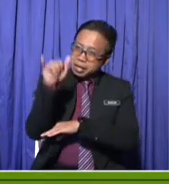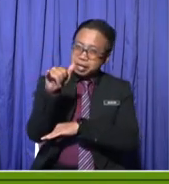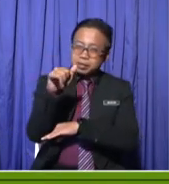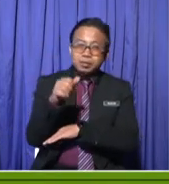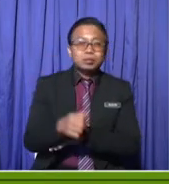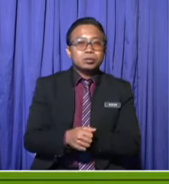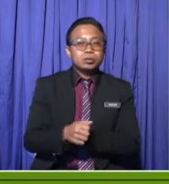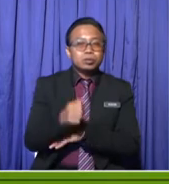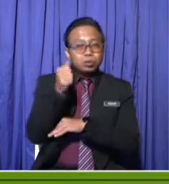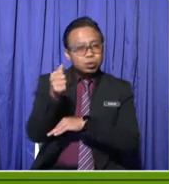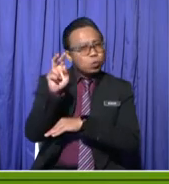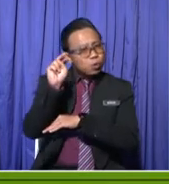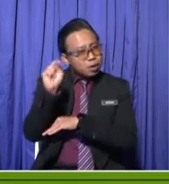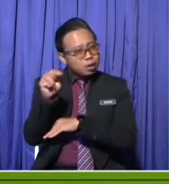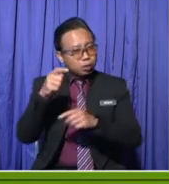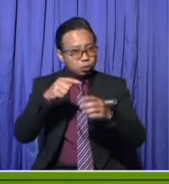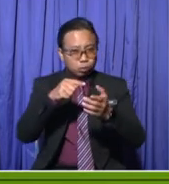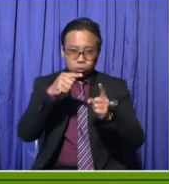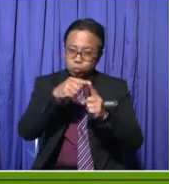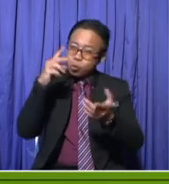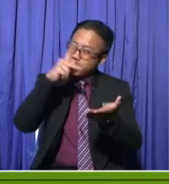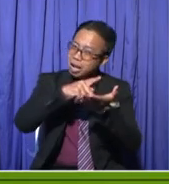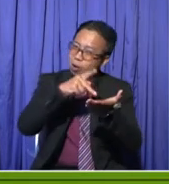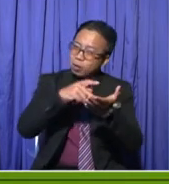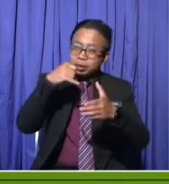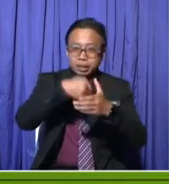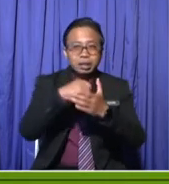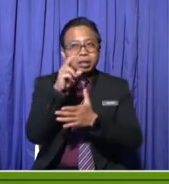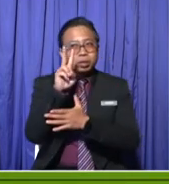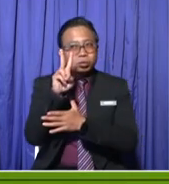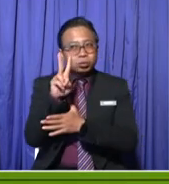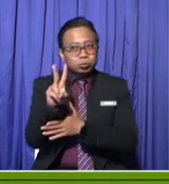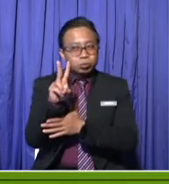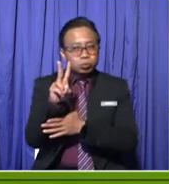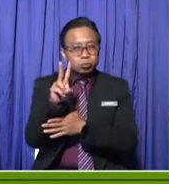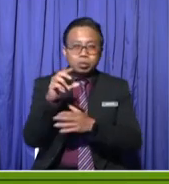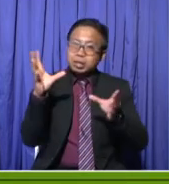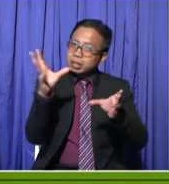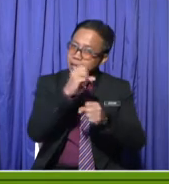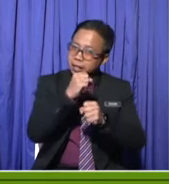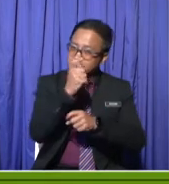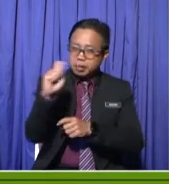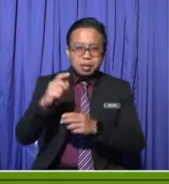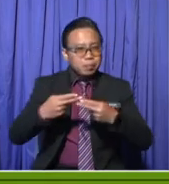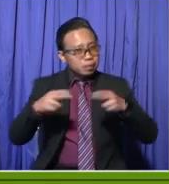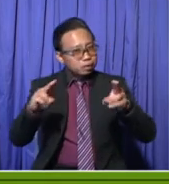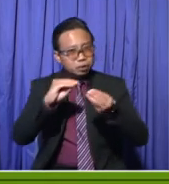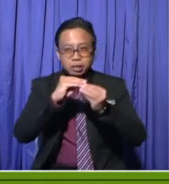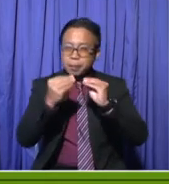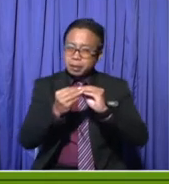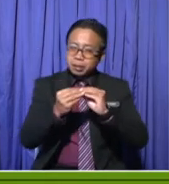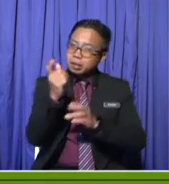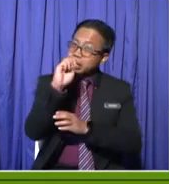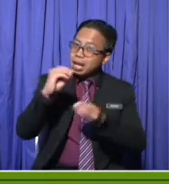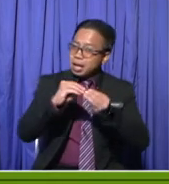Yes, you need to count on in twos to get the missing number. The